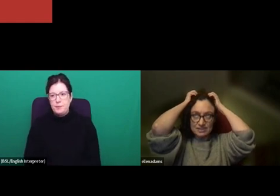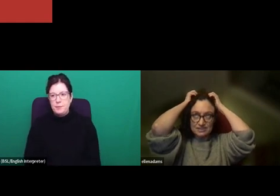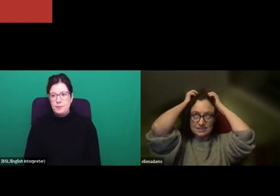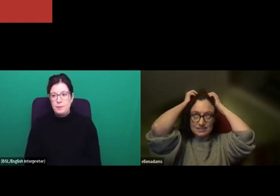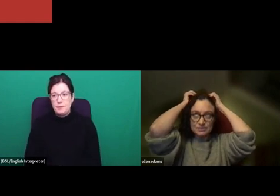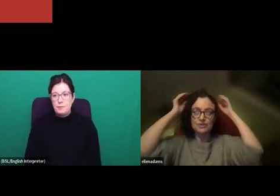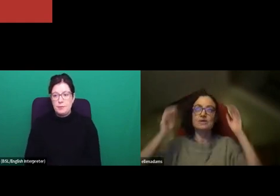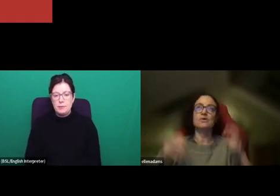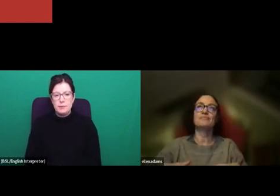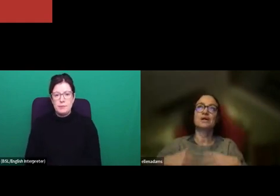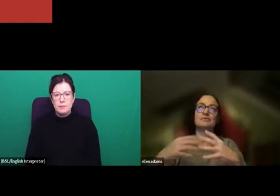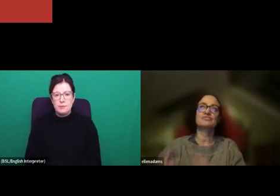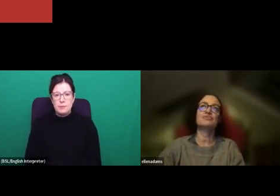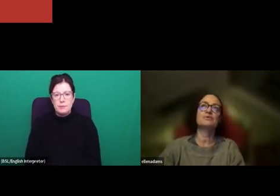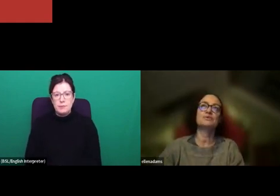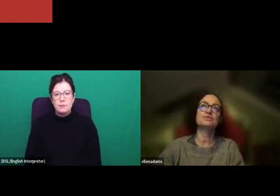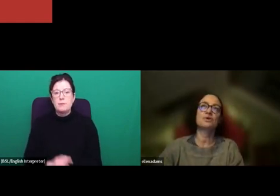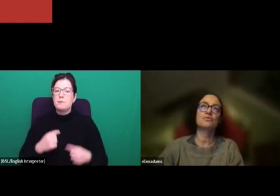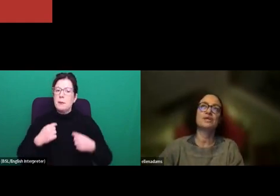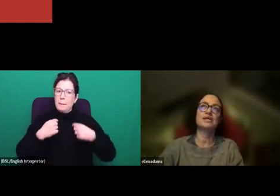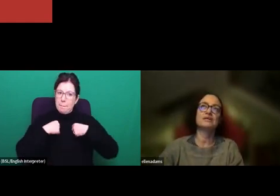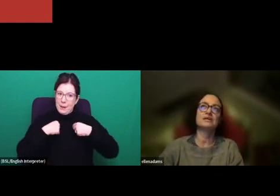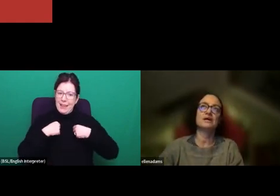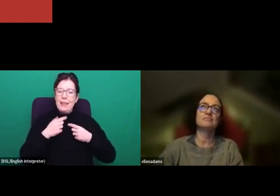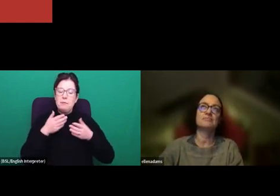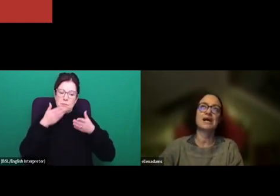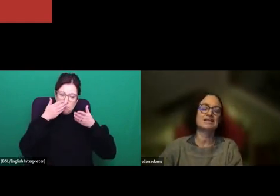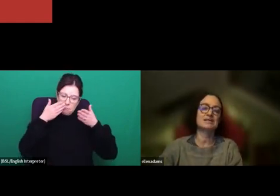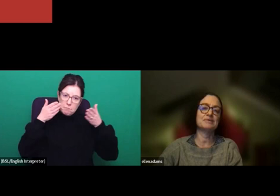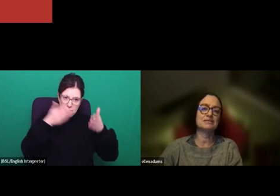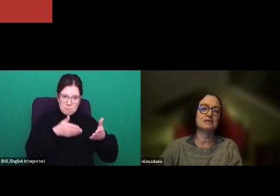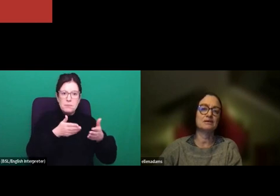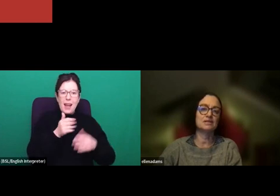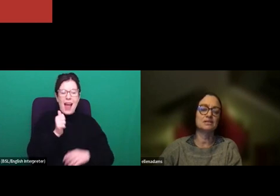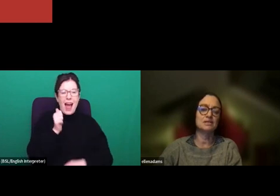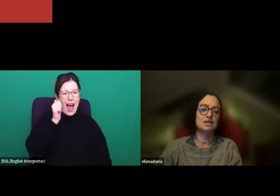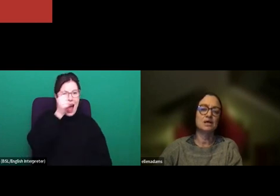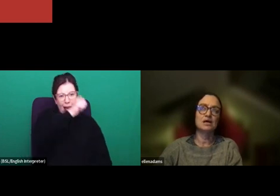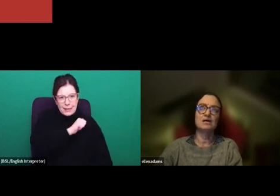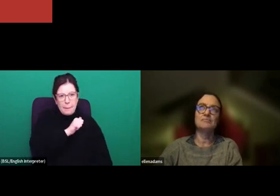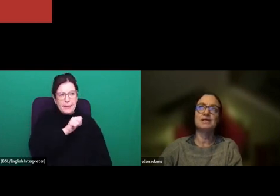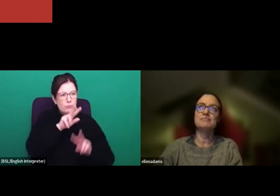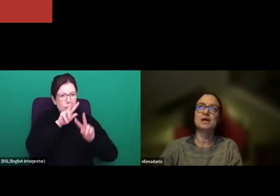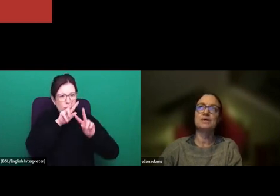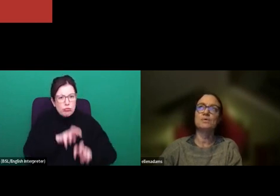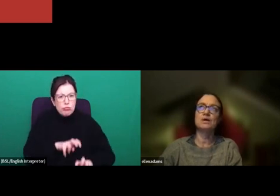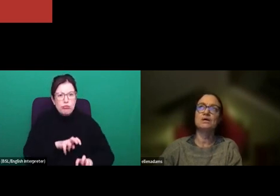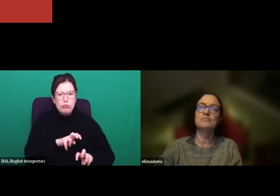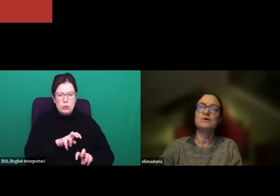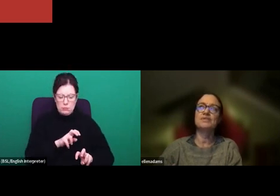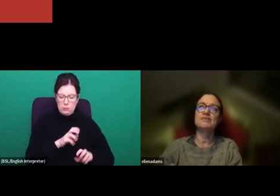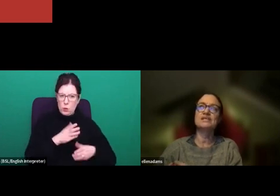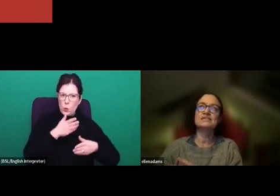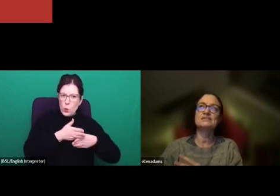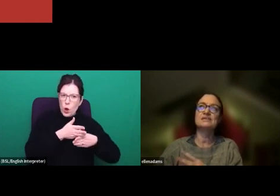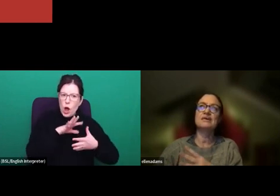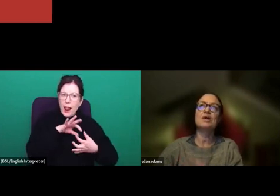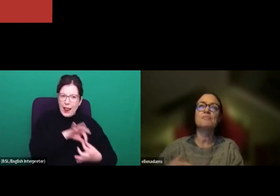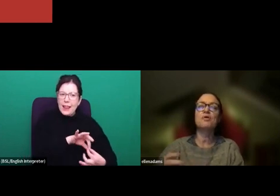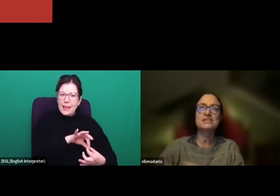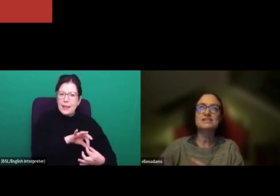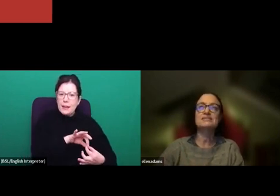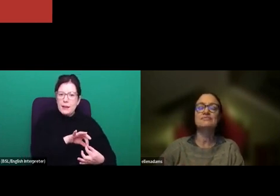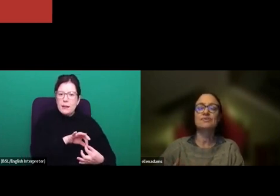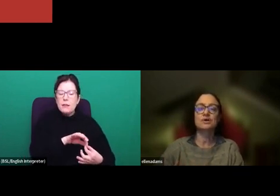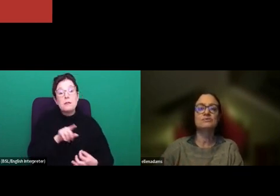activist side to this, although I'm very much focused on the academic side in my work, but